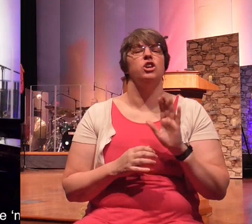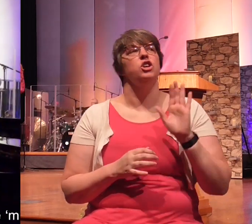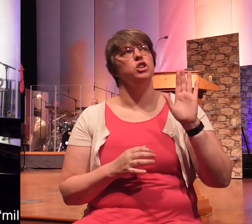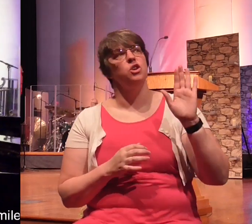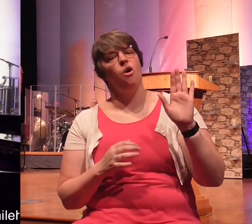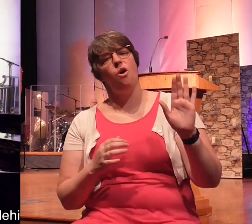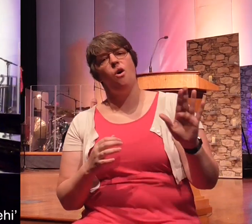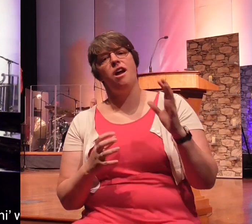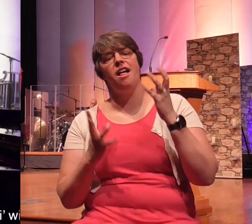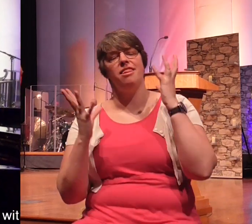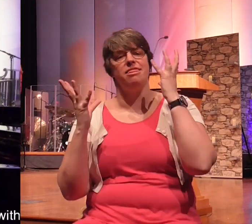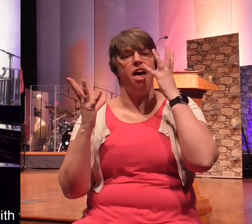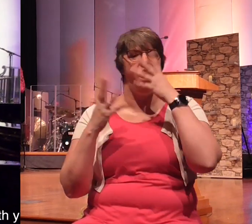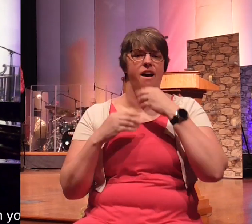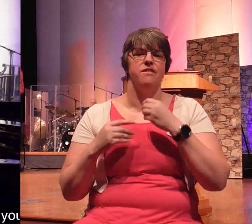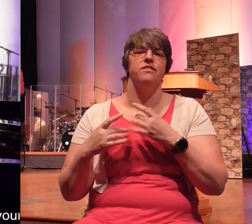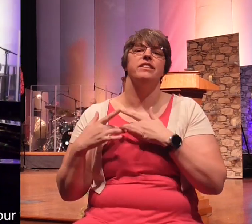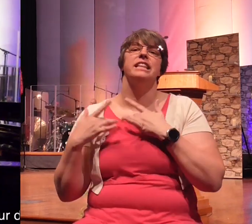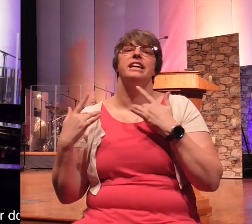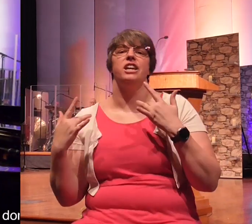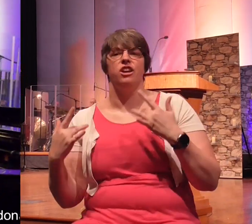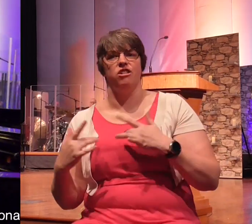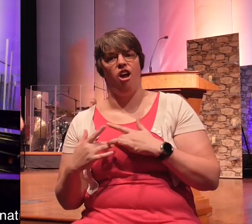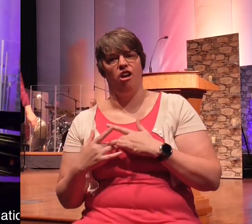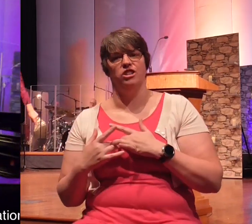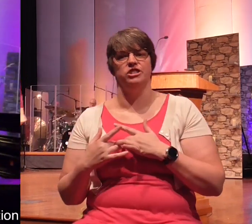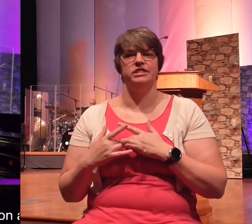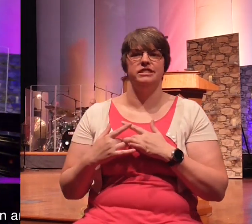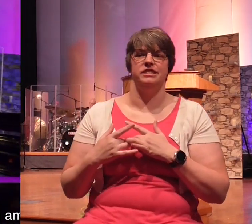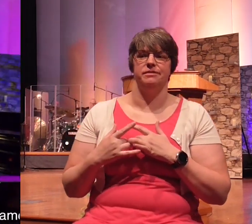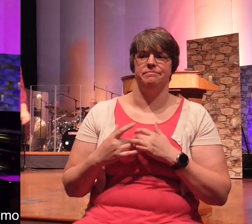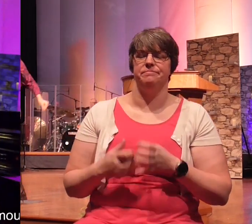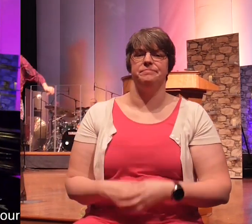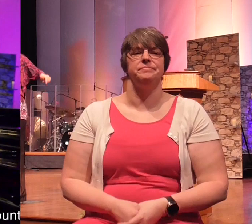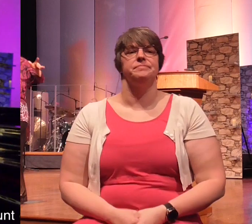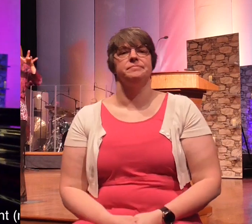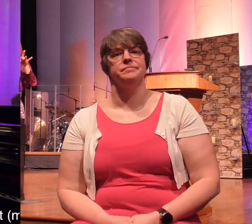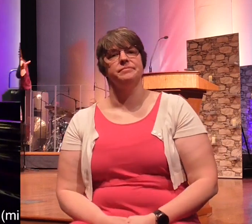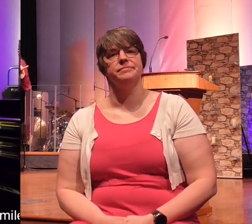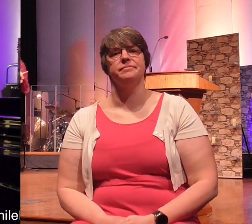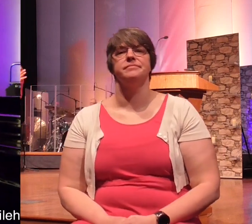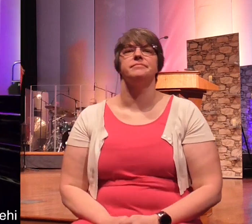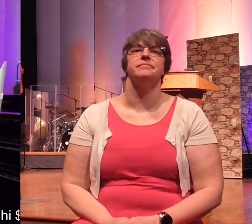heart, to your lovely heart,